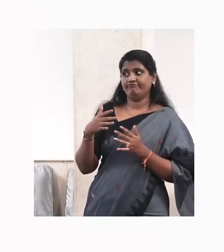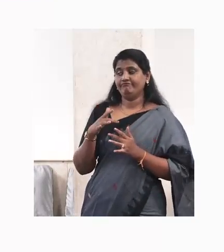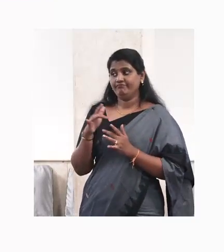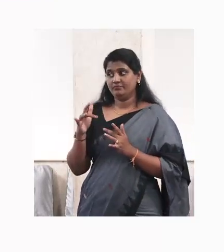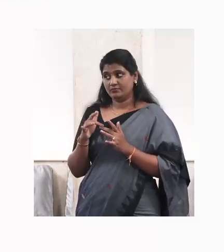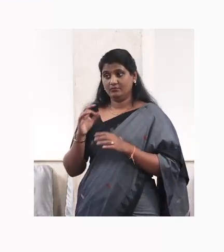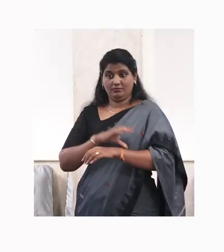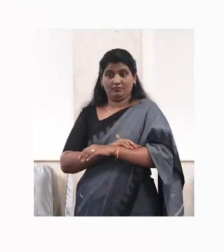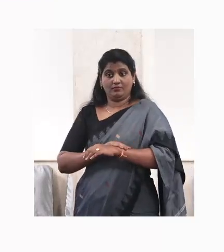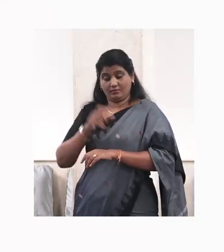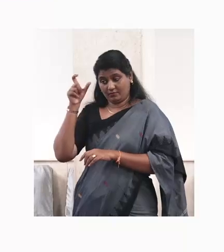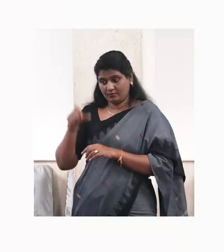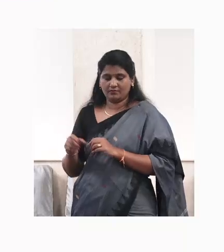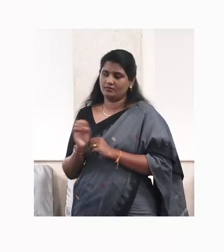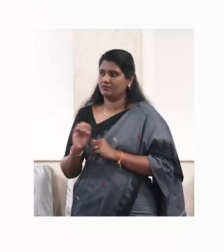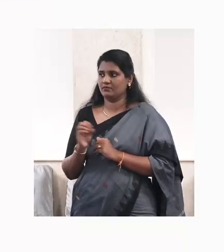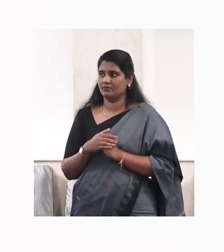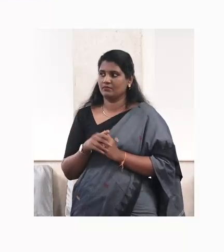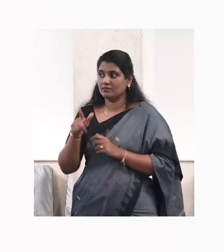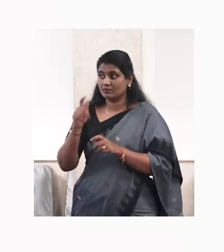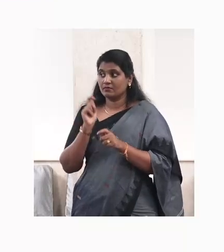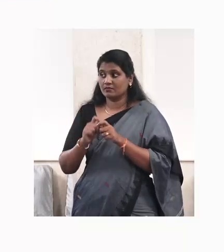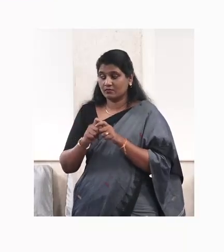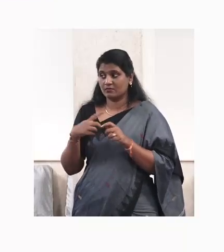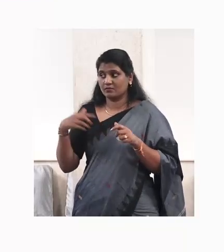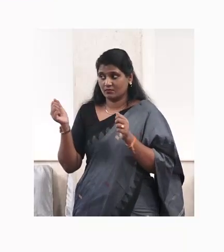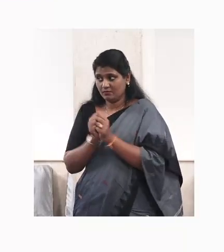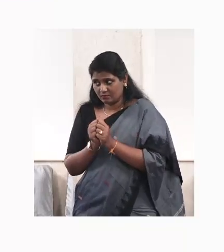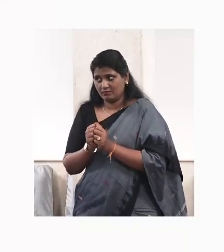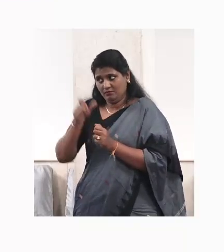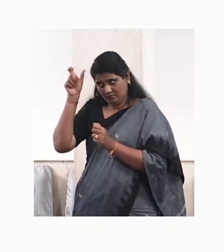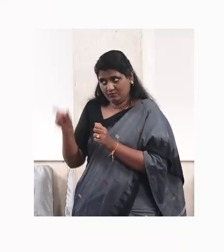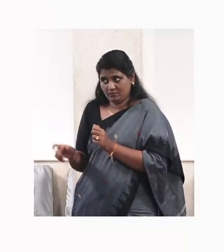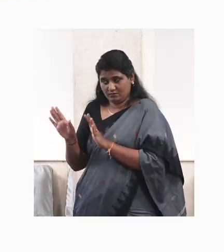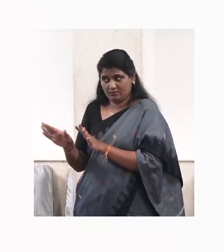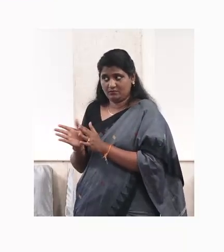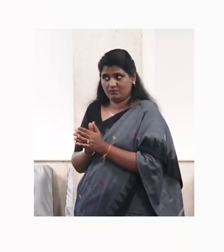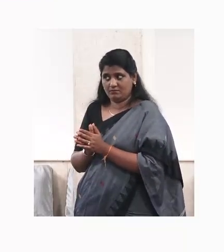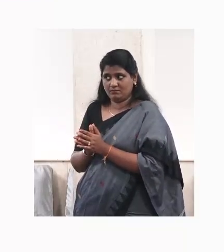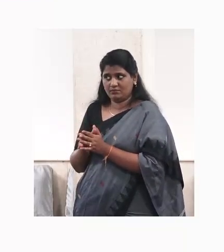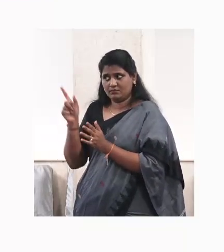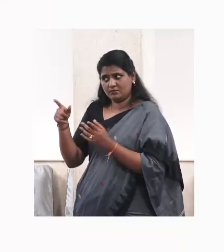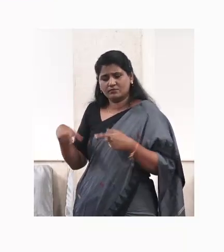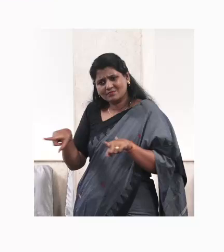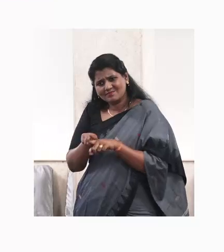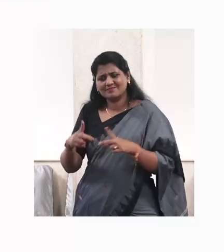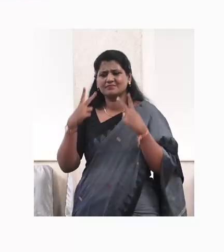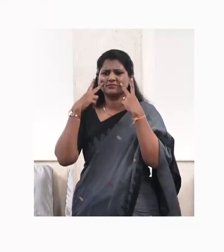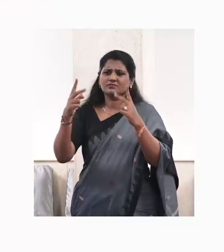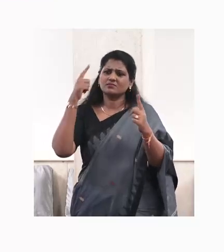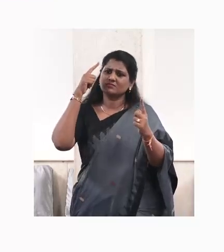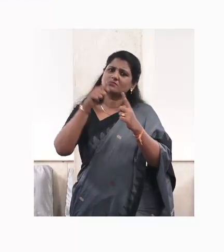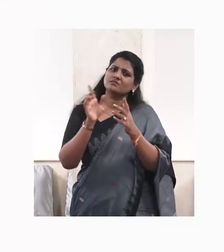the therapists. So you are working with someone and you discover that you don't have the same vision of